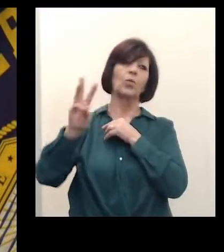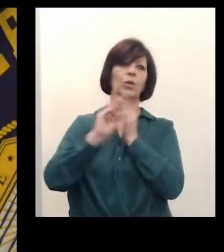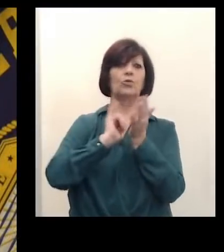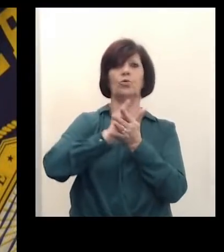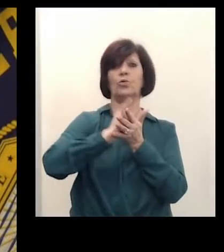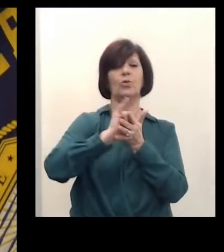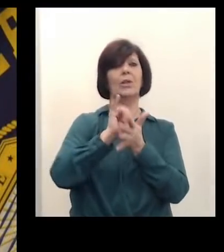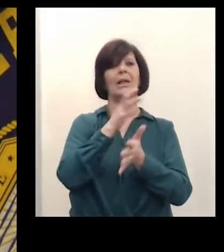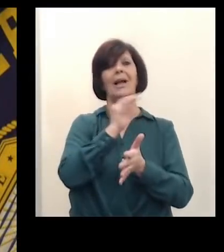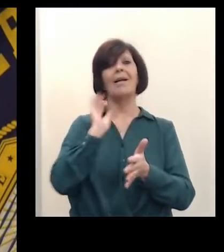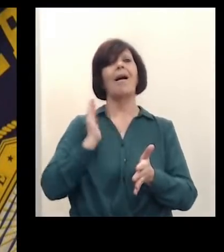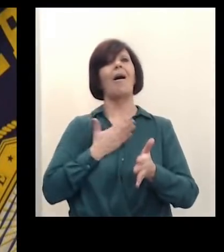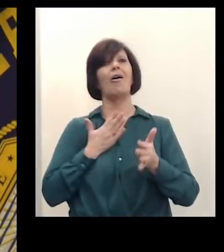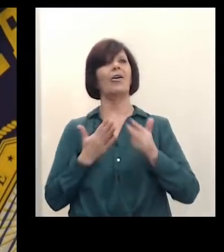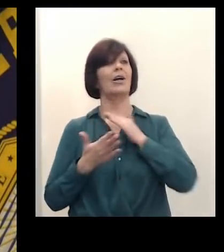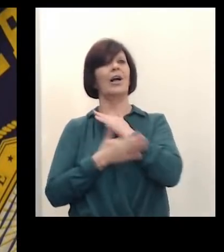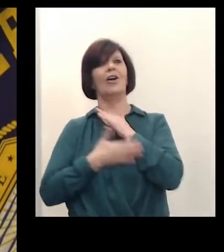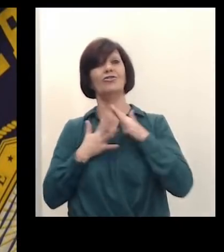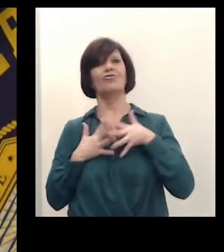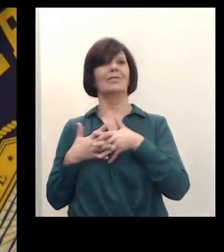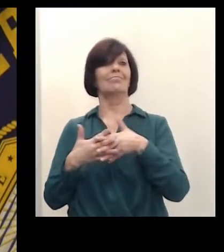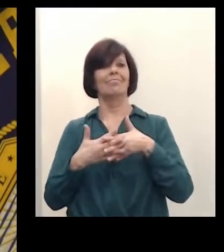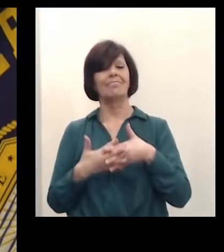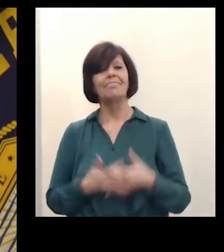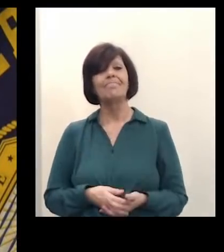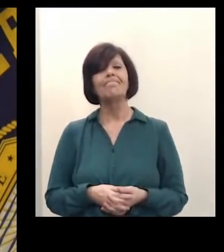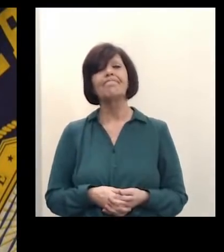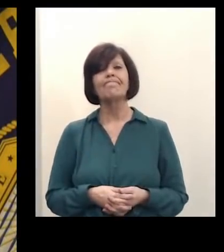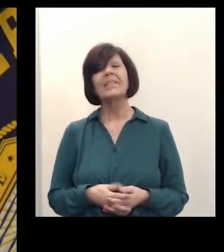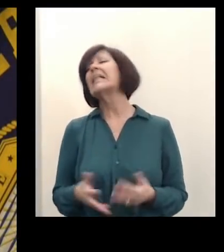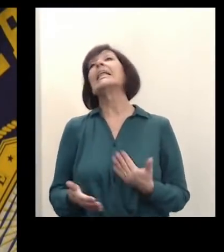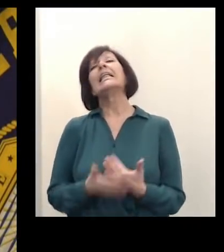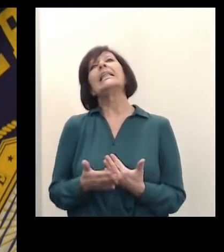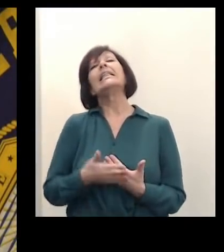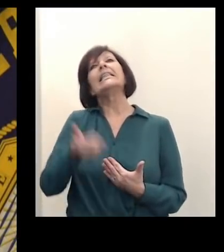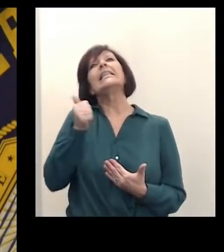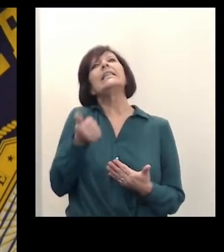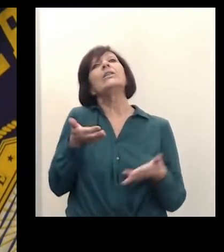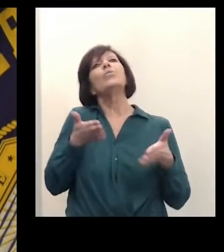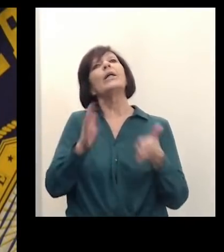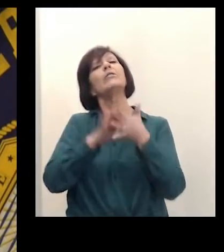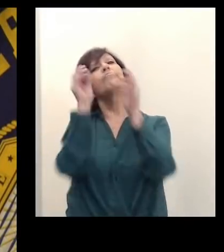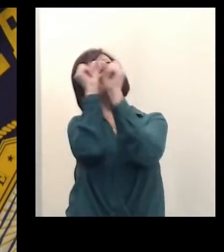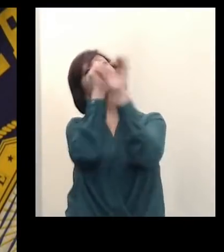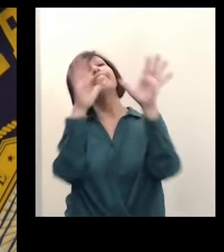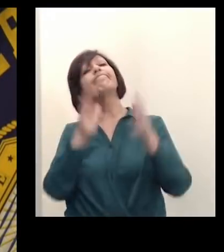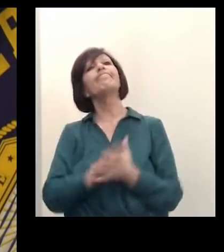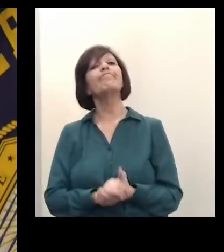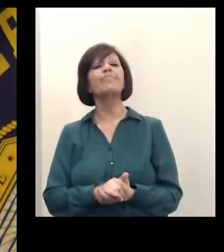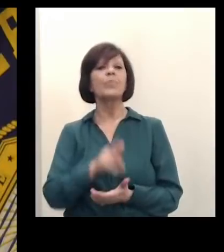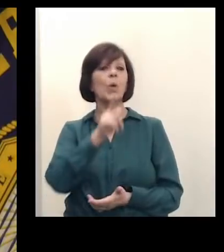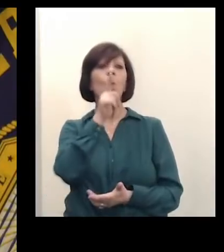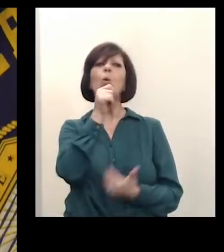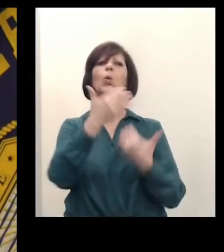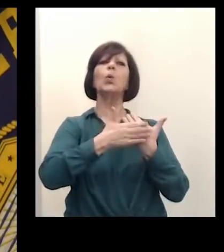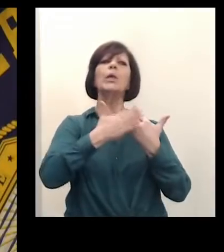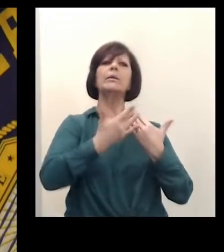our country and the world. The easiest way to look at this is who is susceptible to getting